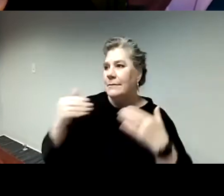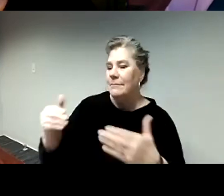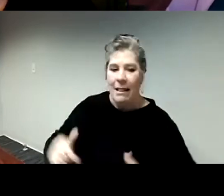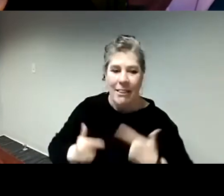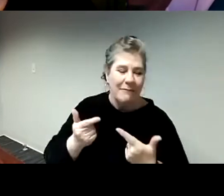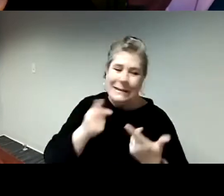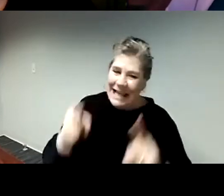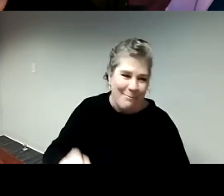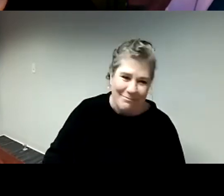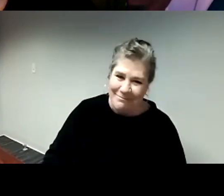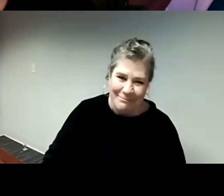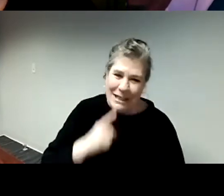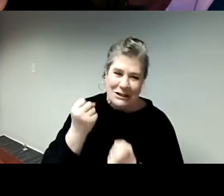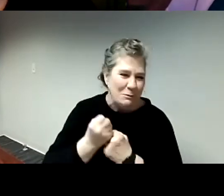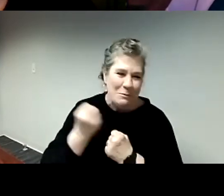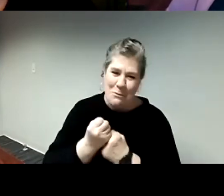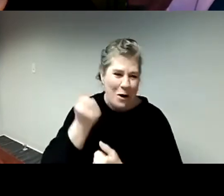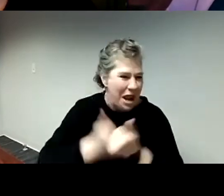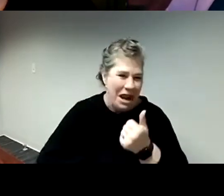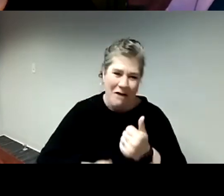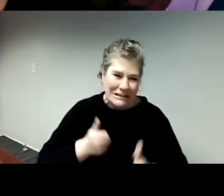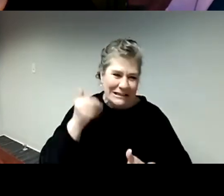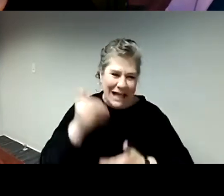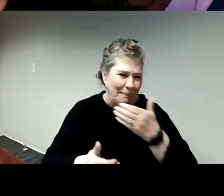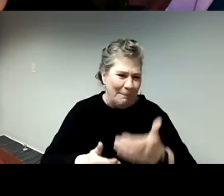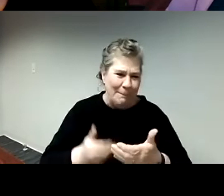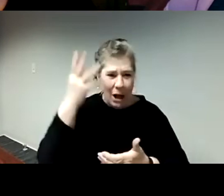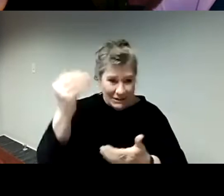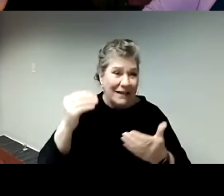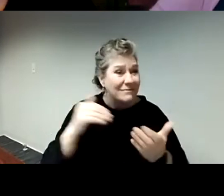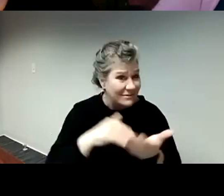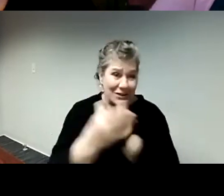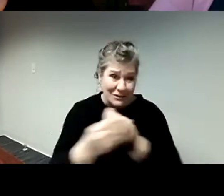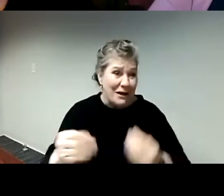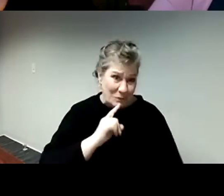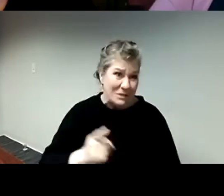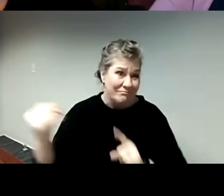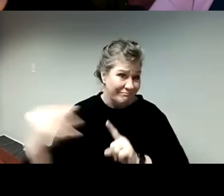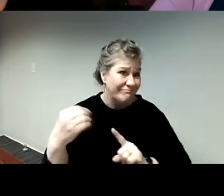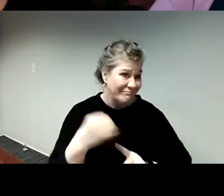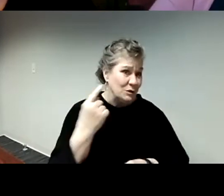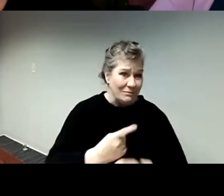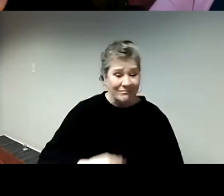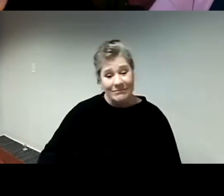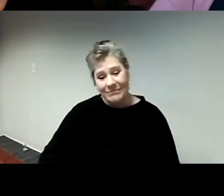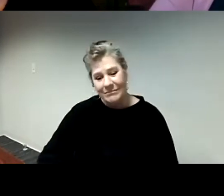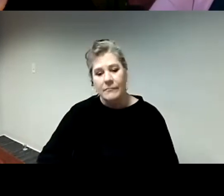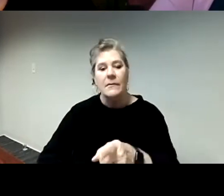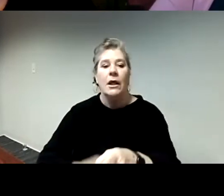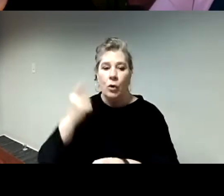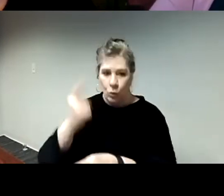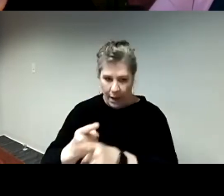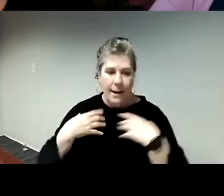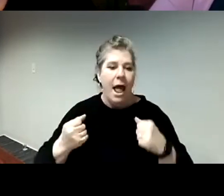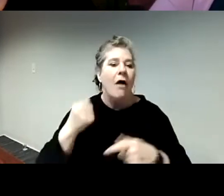but it doesn't, because it's reinforced at every sort of turn outside of the doctor's office as well. Right. Healthcare is one of